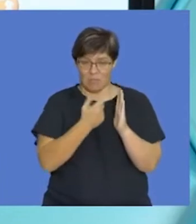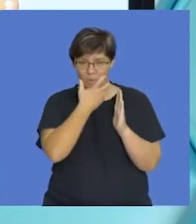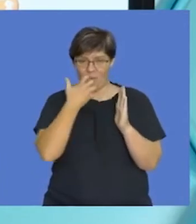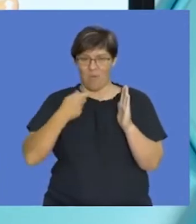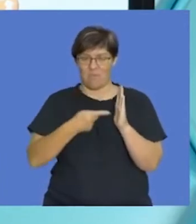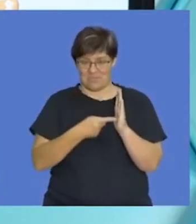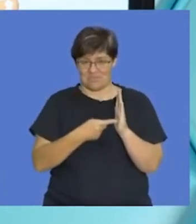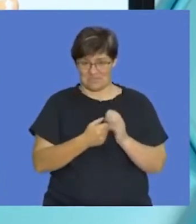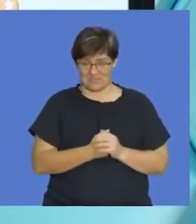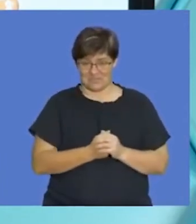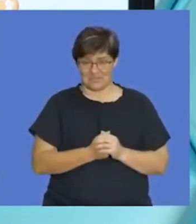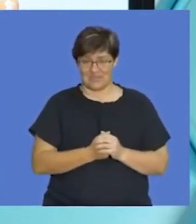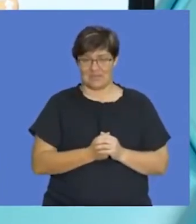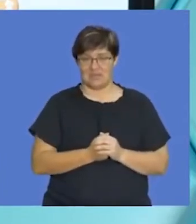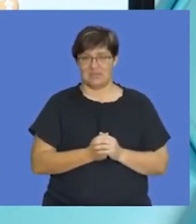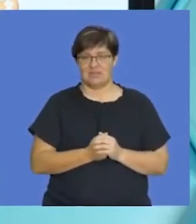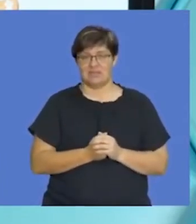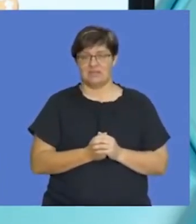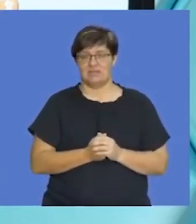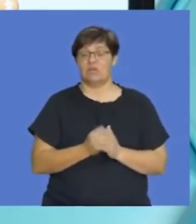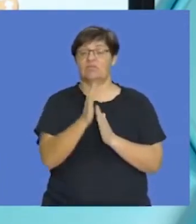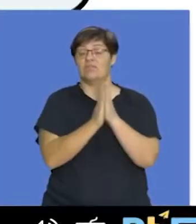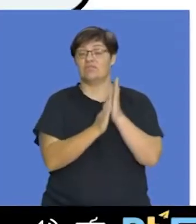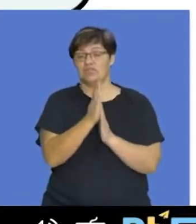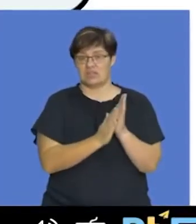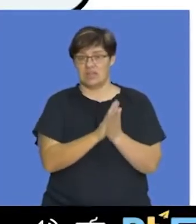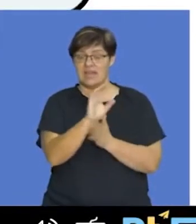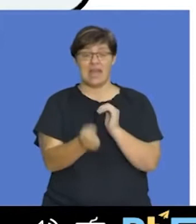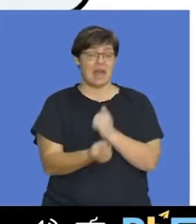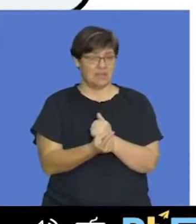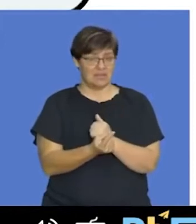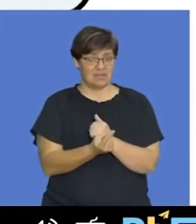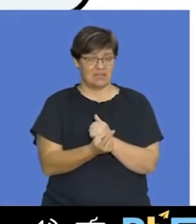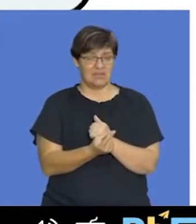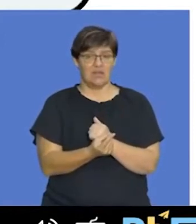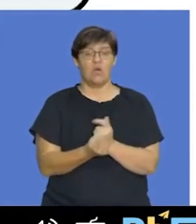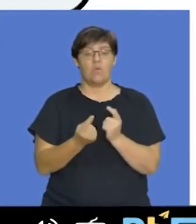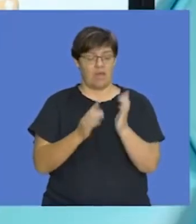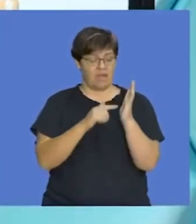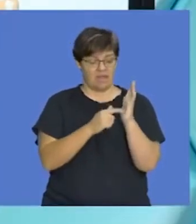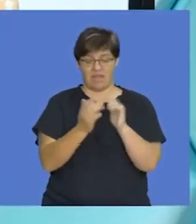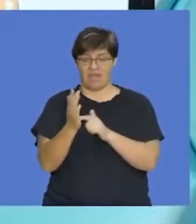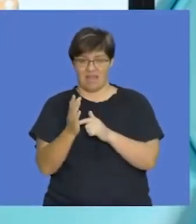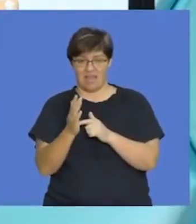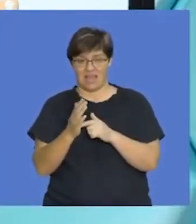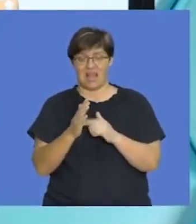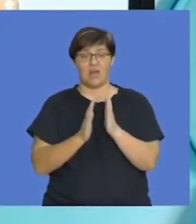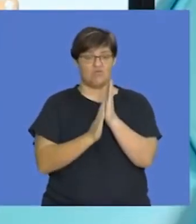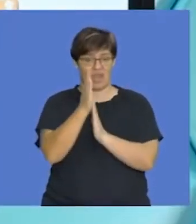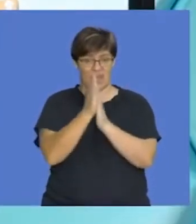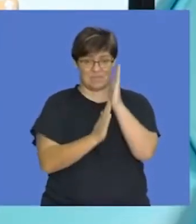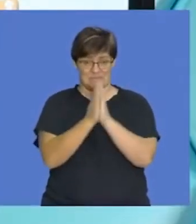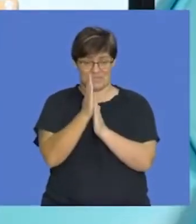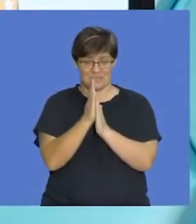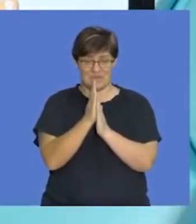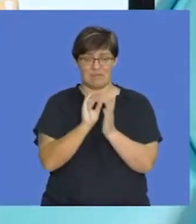heat, nice and hot, okay? So friction is caused by two surfaces rubbing on each other, and the fact